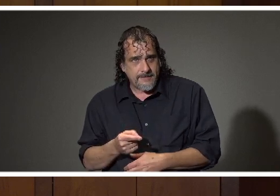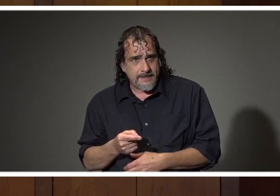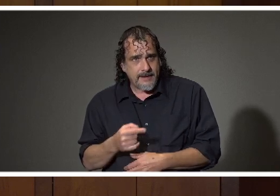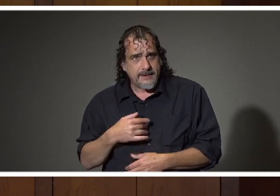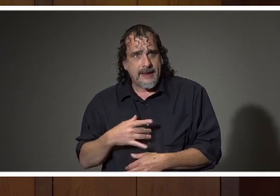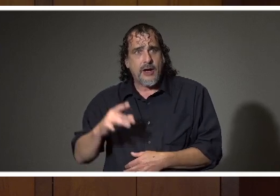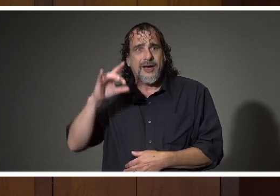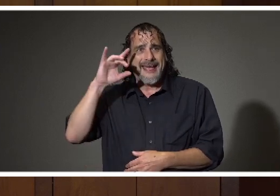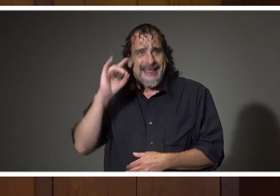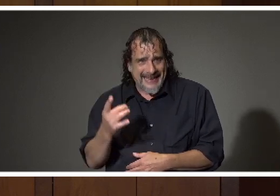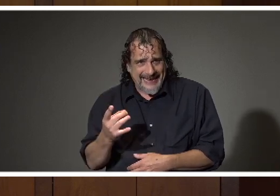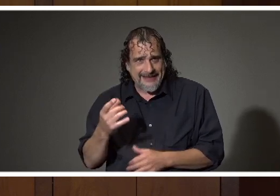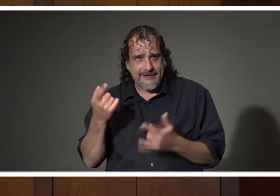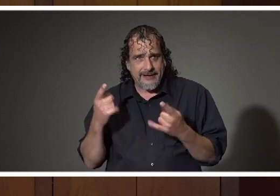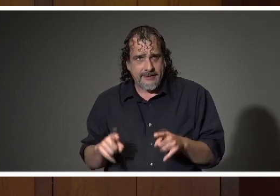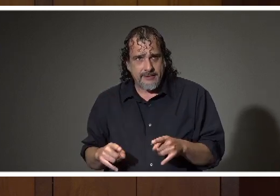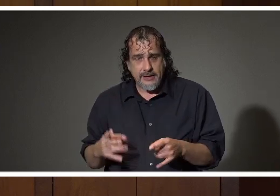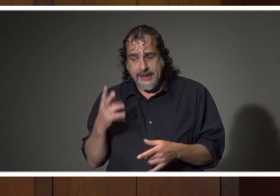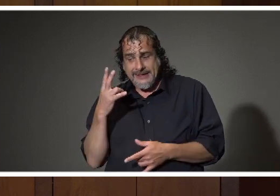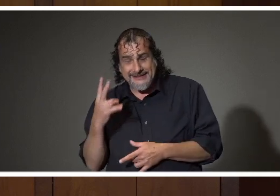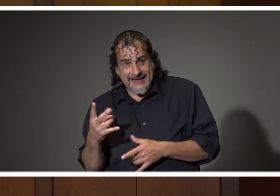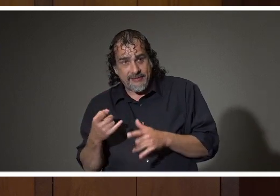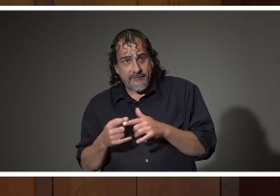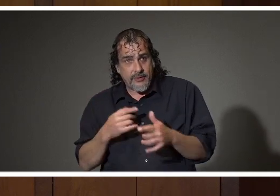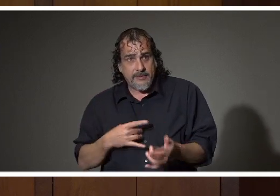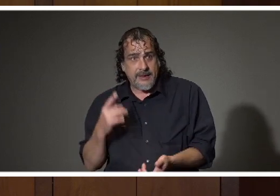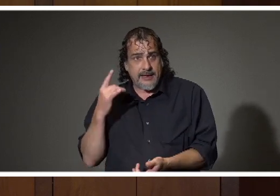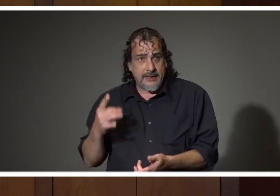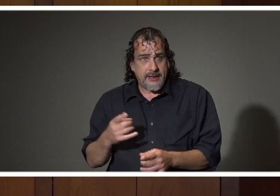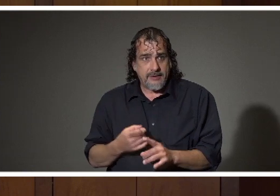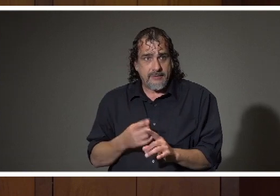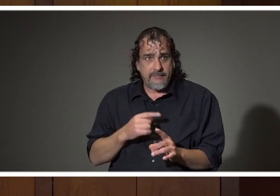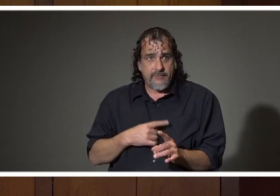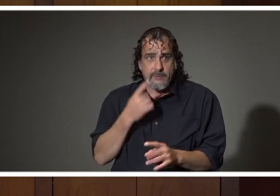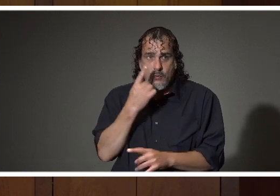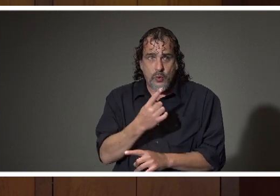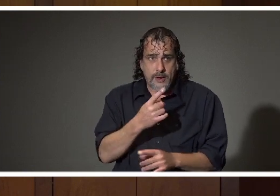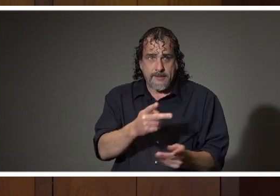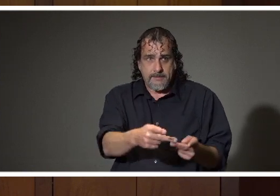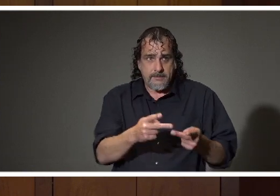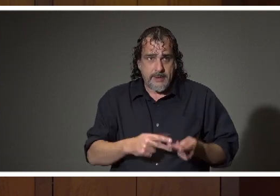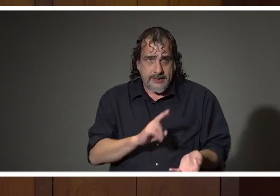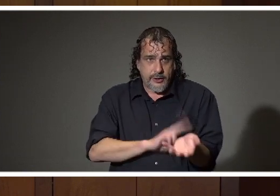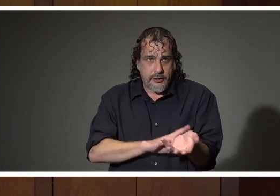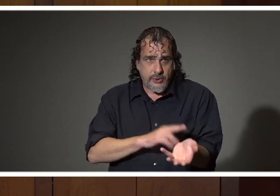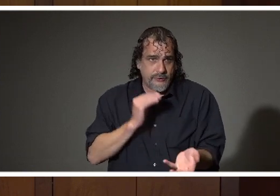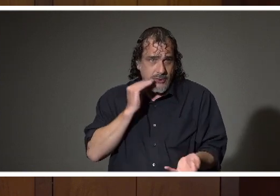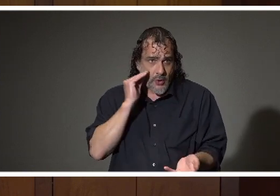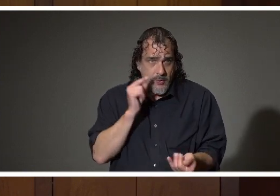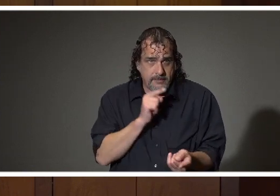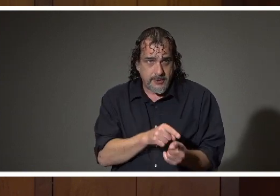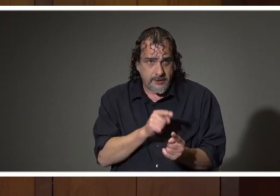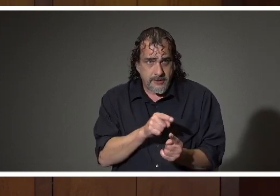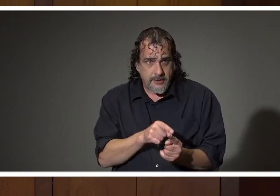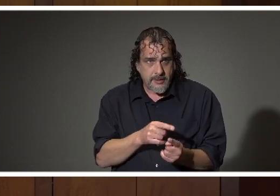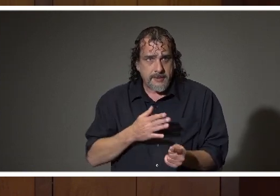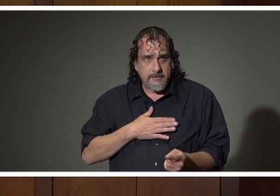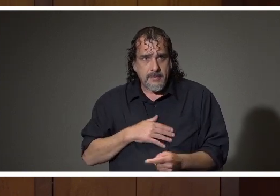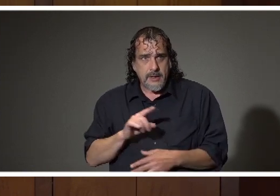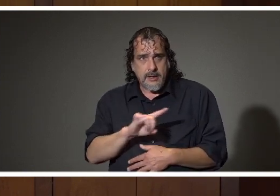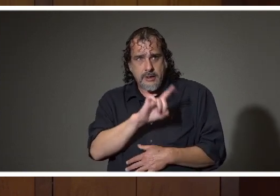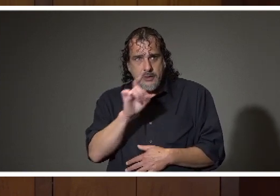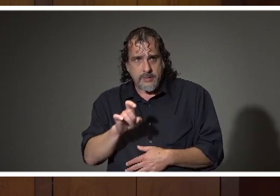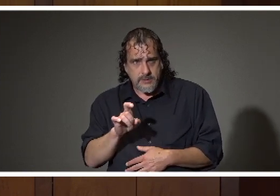8th, and 7 of the 8 have come from one facility. So my question is, at what